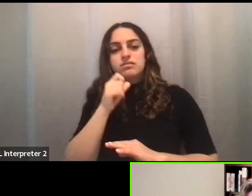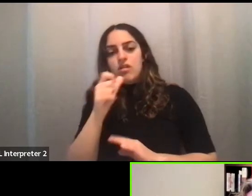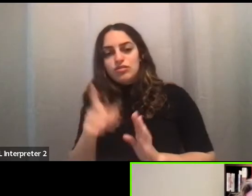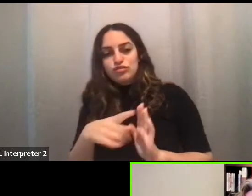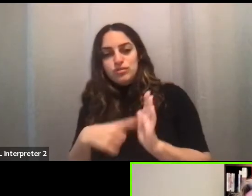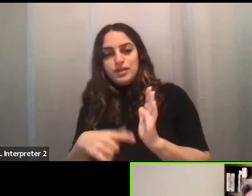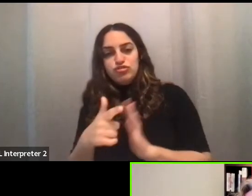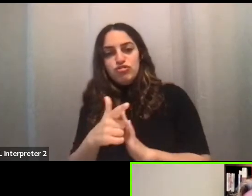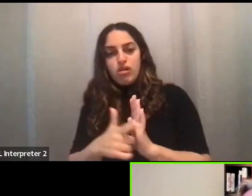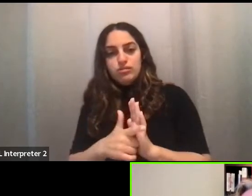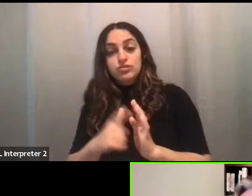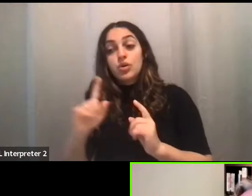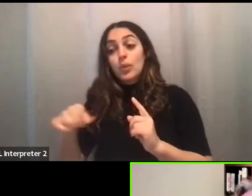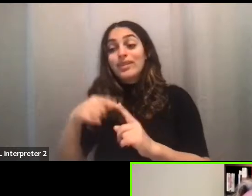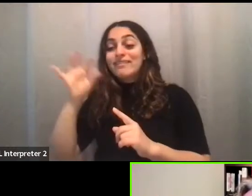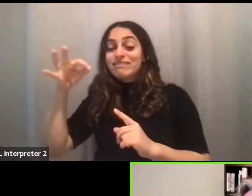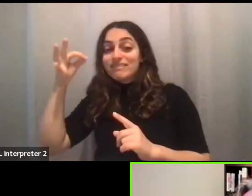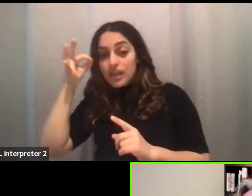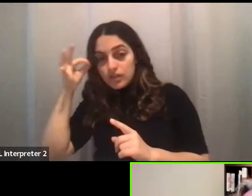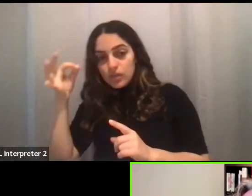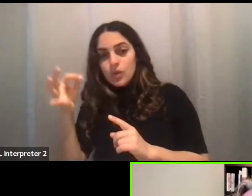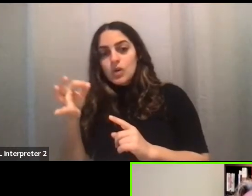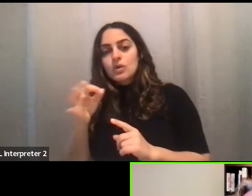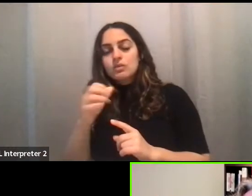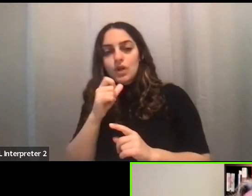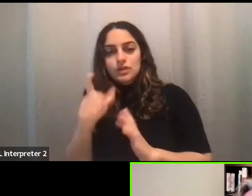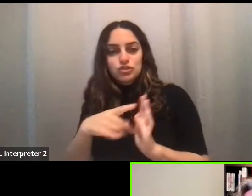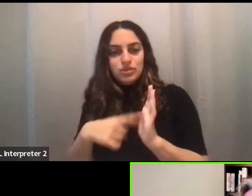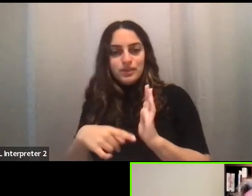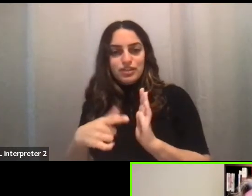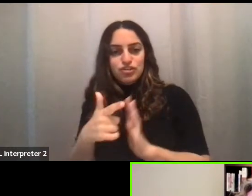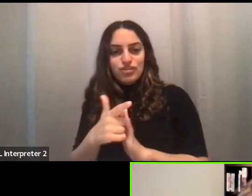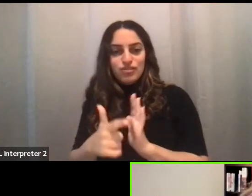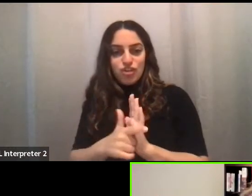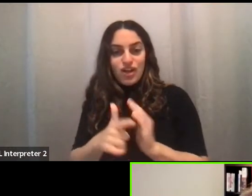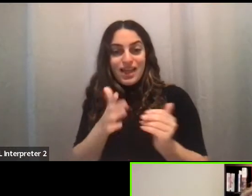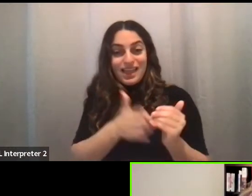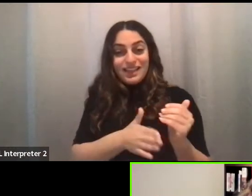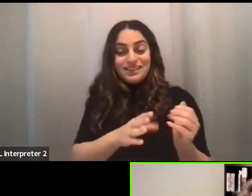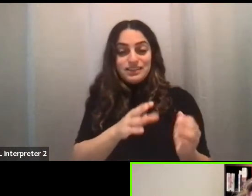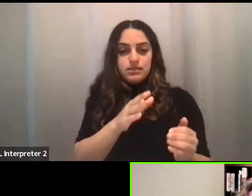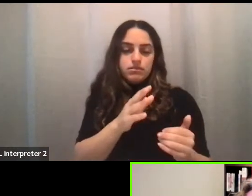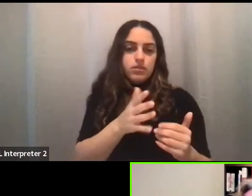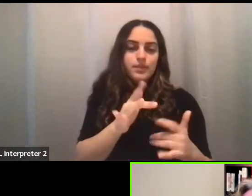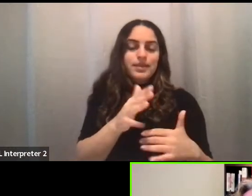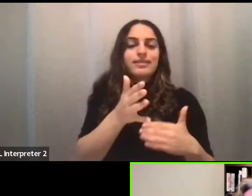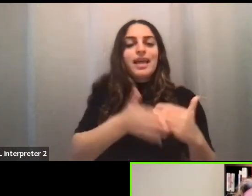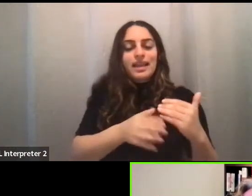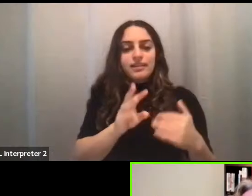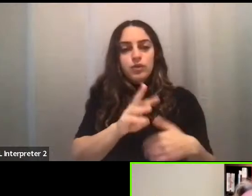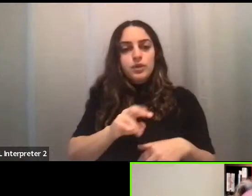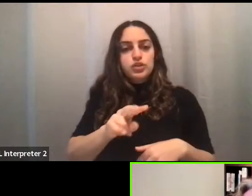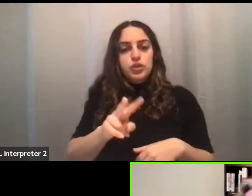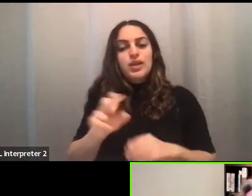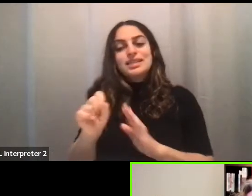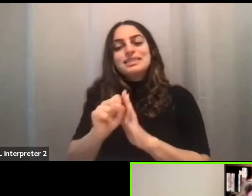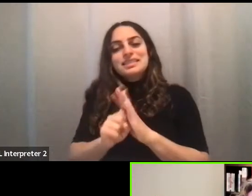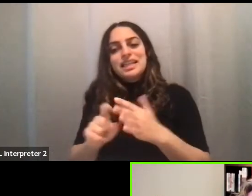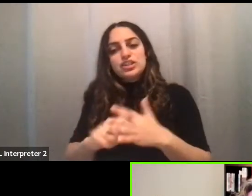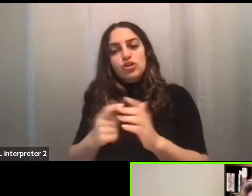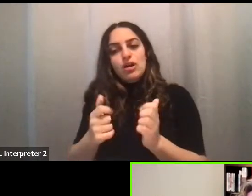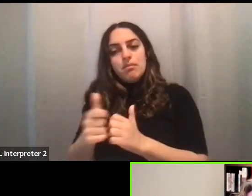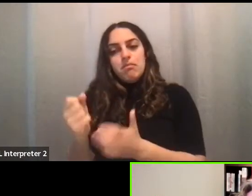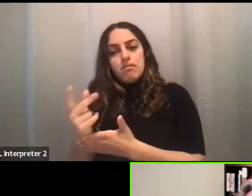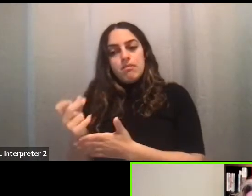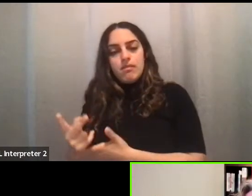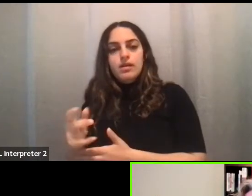non-discrimination law ends it uh at work at the end of world war ii states start passing similar laws hoping that they can